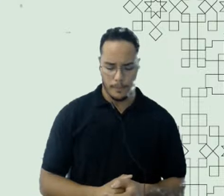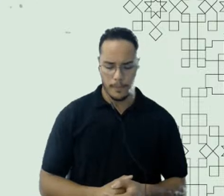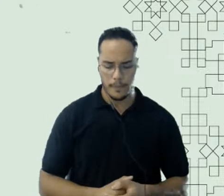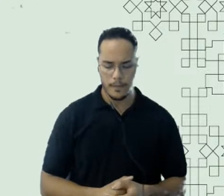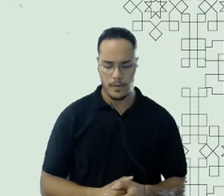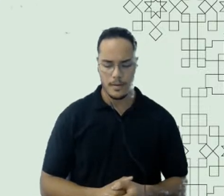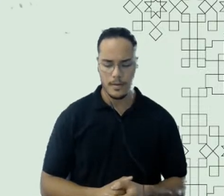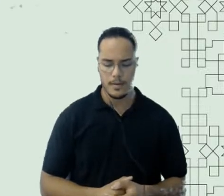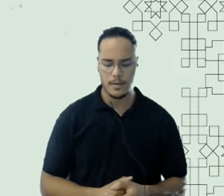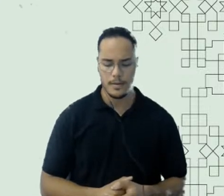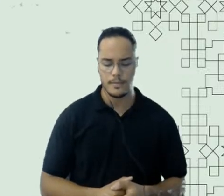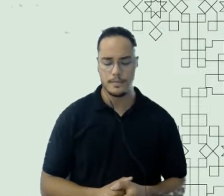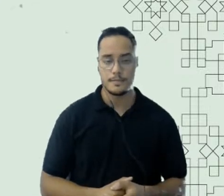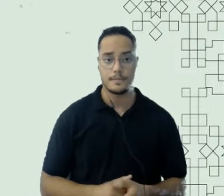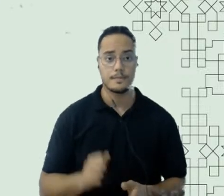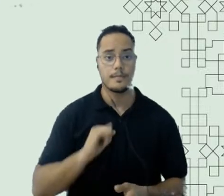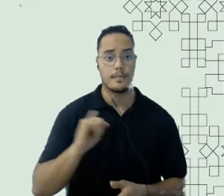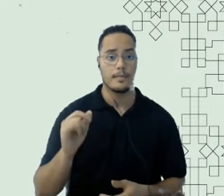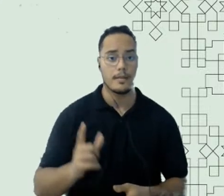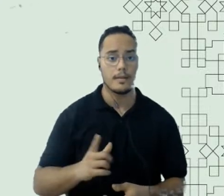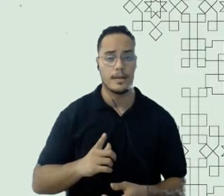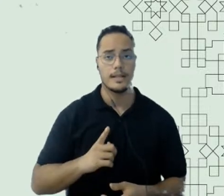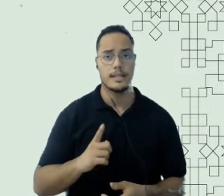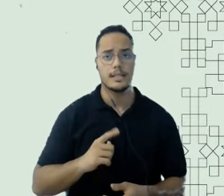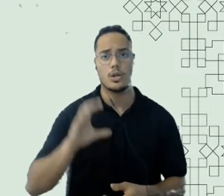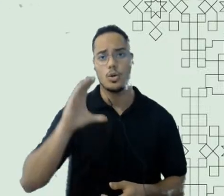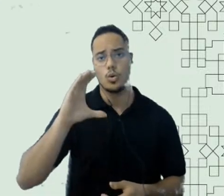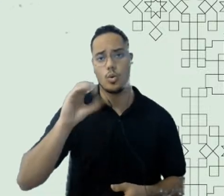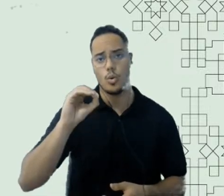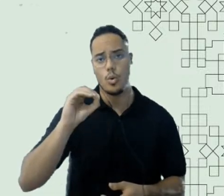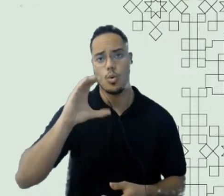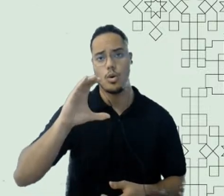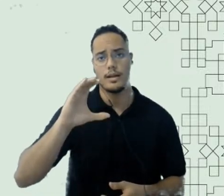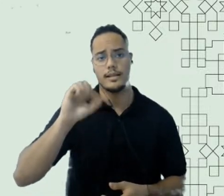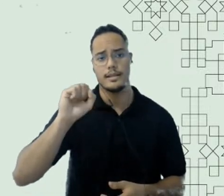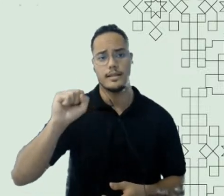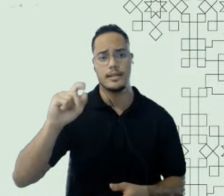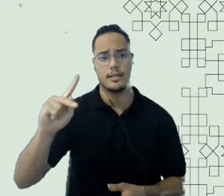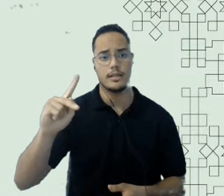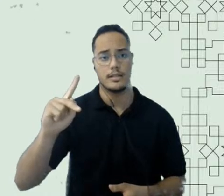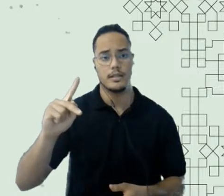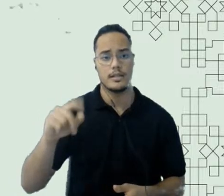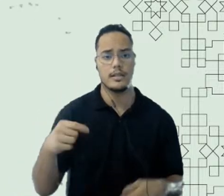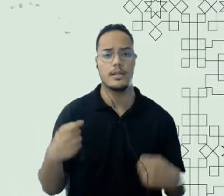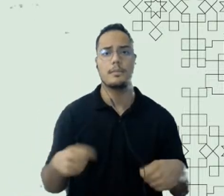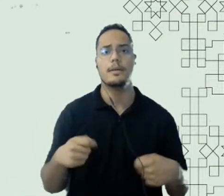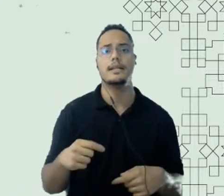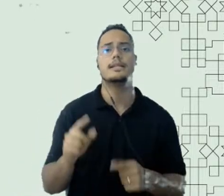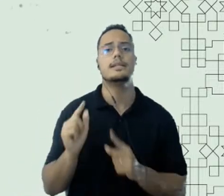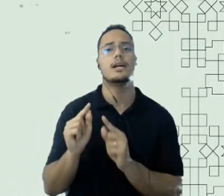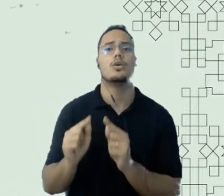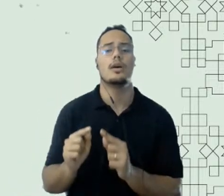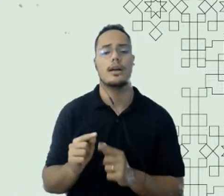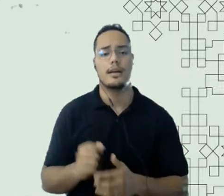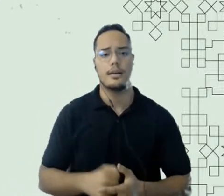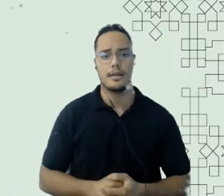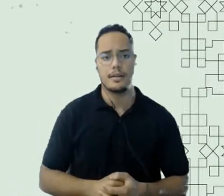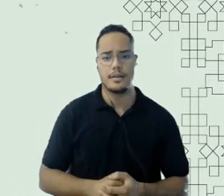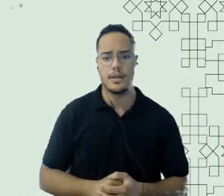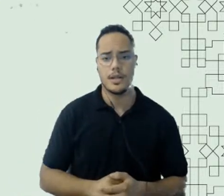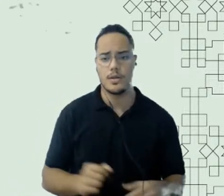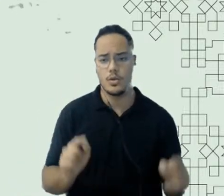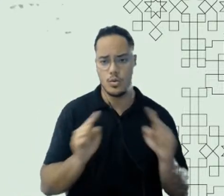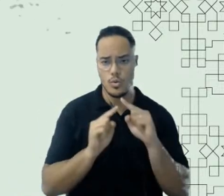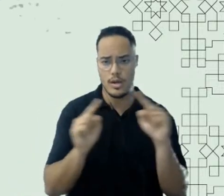for the users to complain and to say, I don't agree, it's parody, it's fair use, it's, whatever,